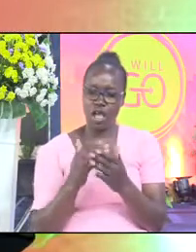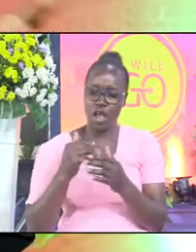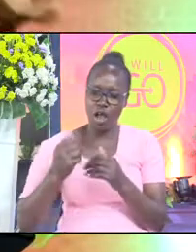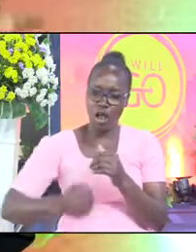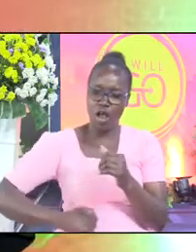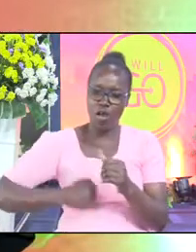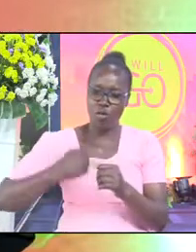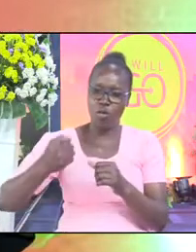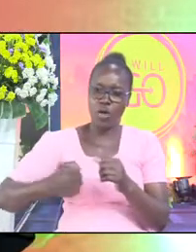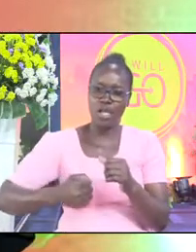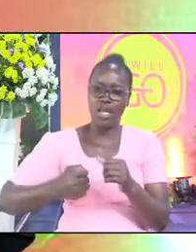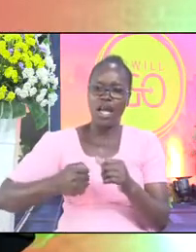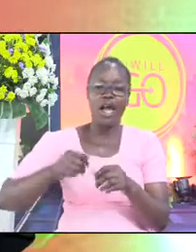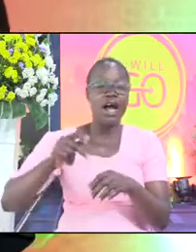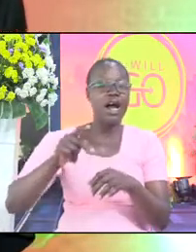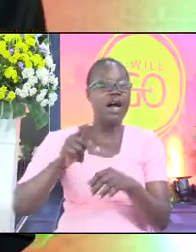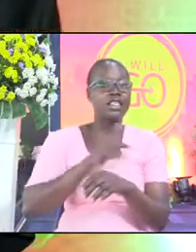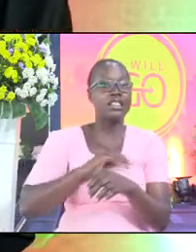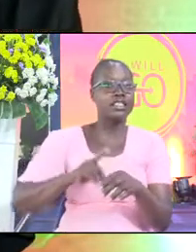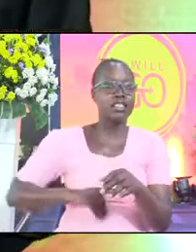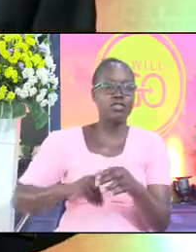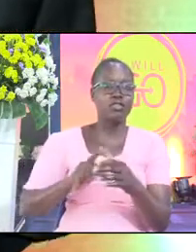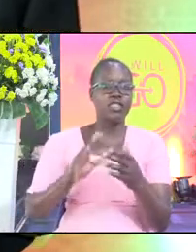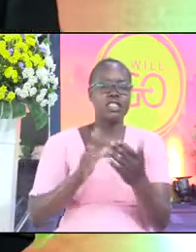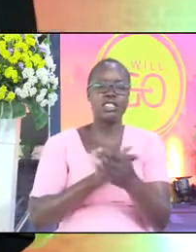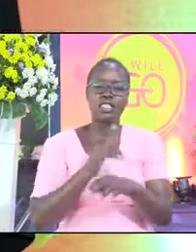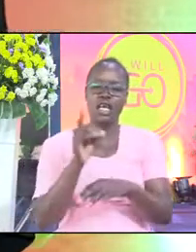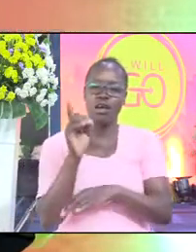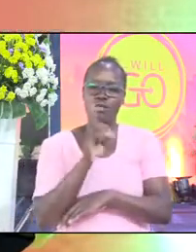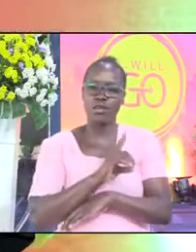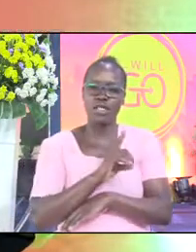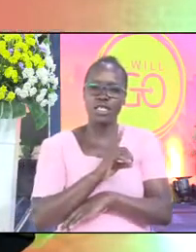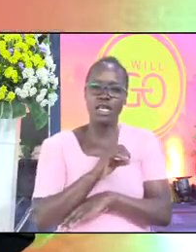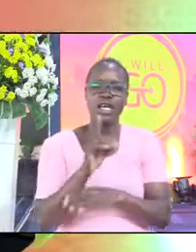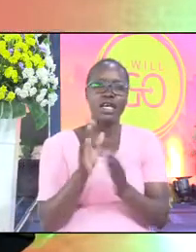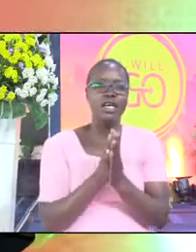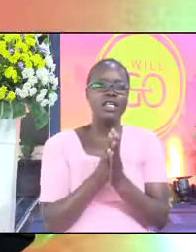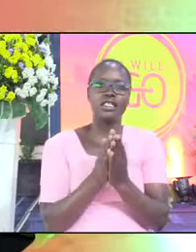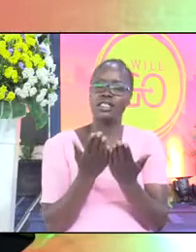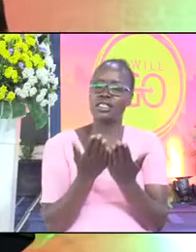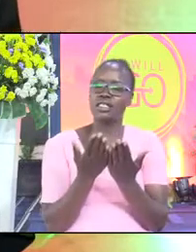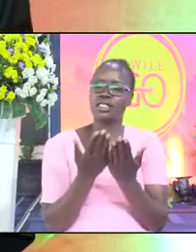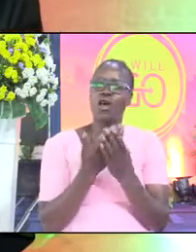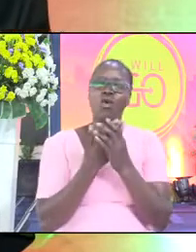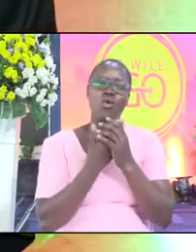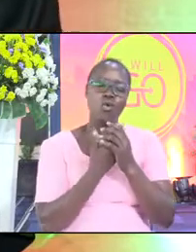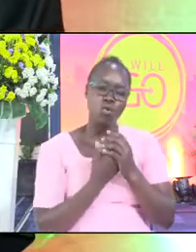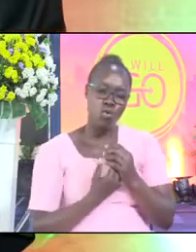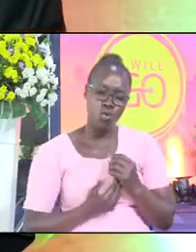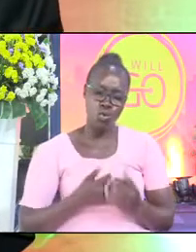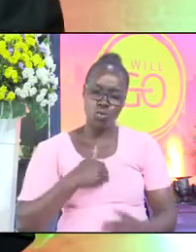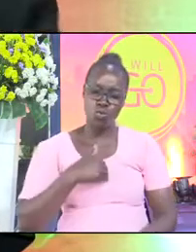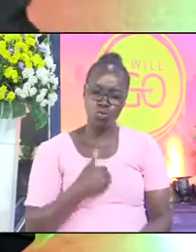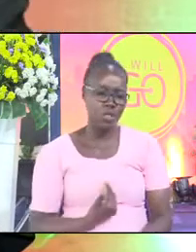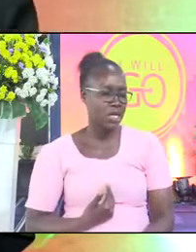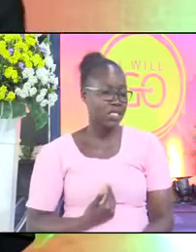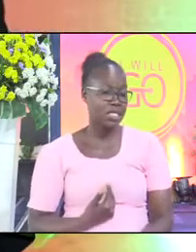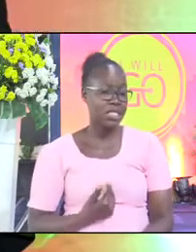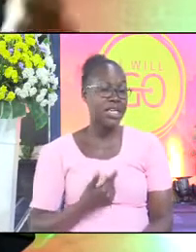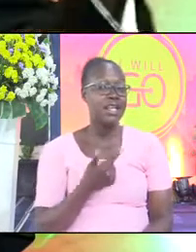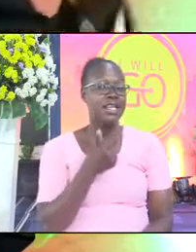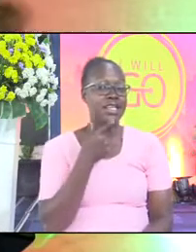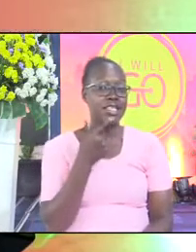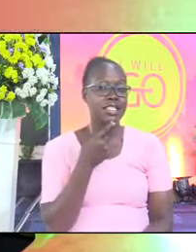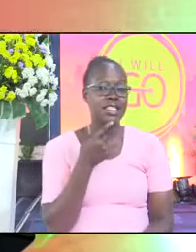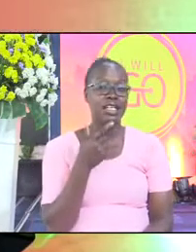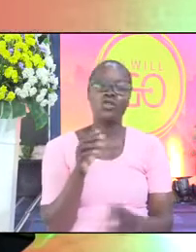the psalmist one day, in the midst of great weariness and terrible exhaustion, David said to his